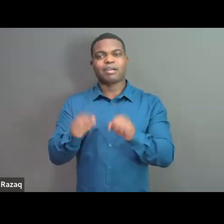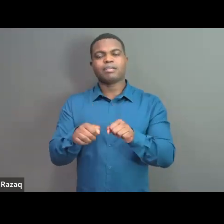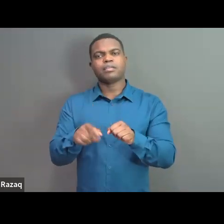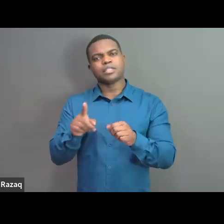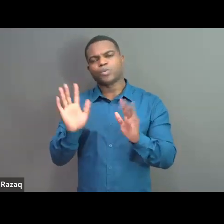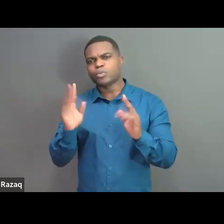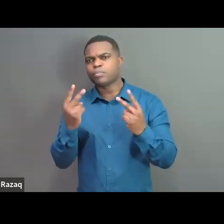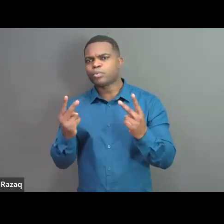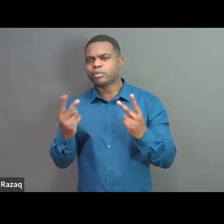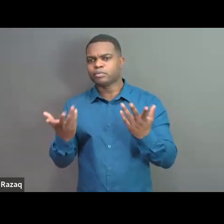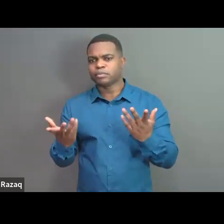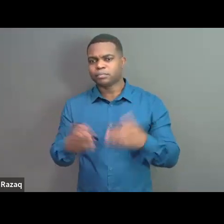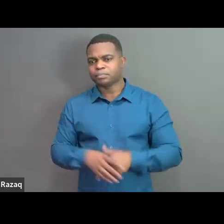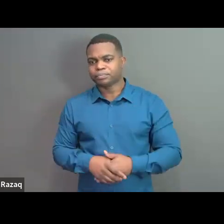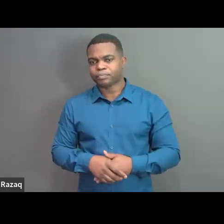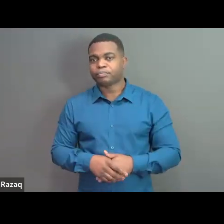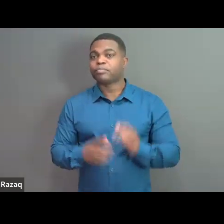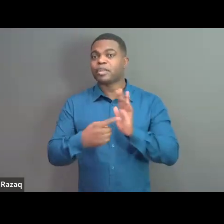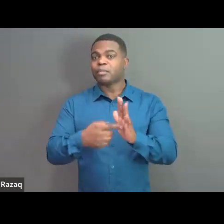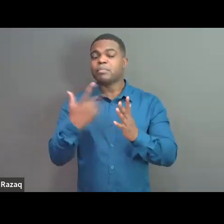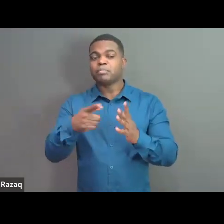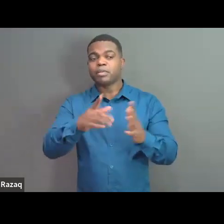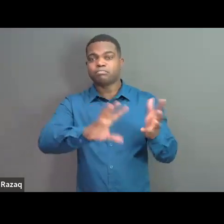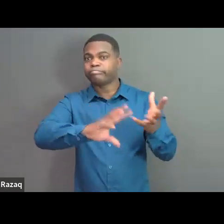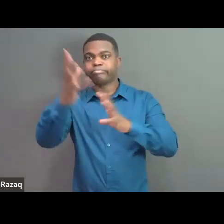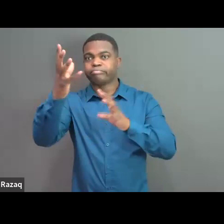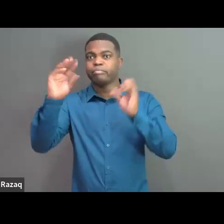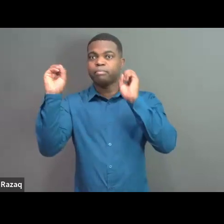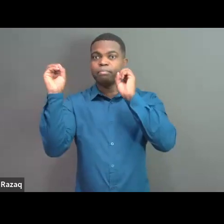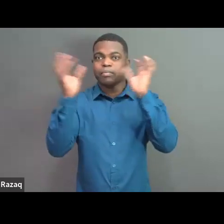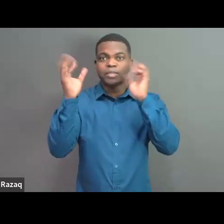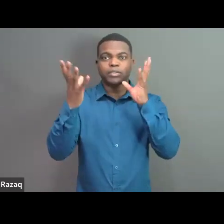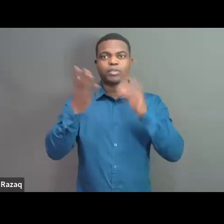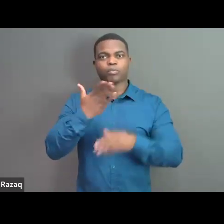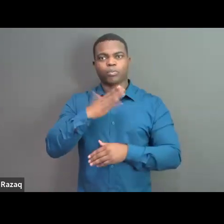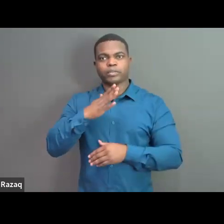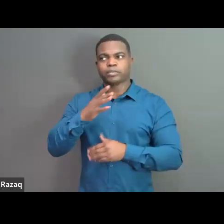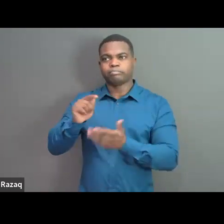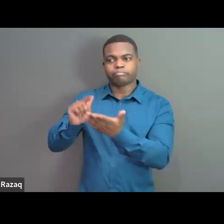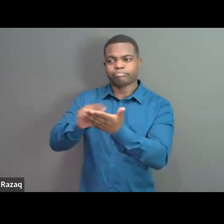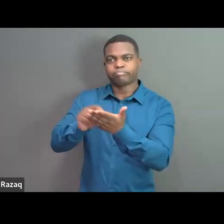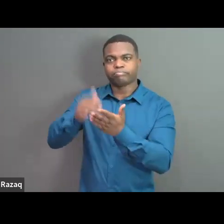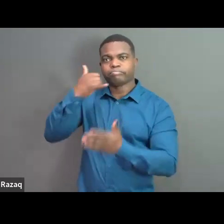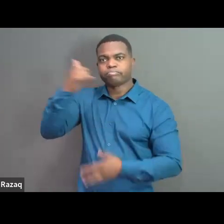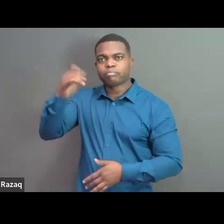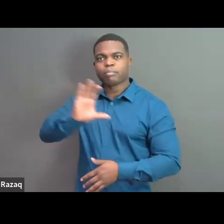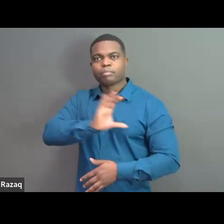address. So indeed, it's a life and death issue. So we use the digital